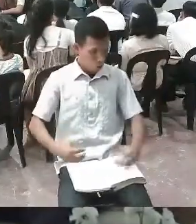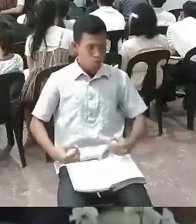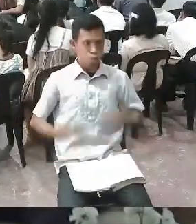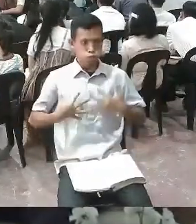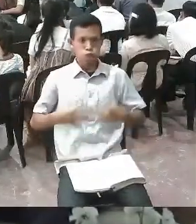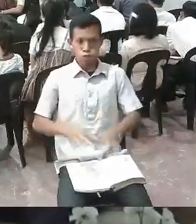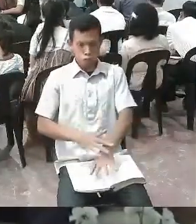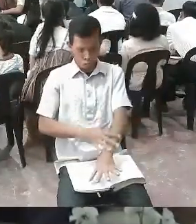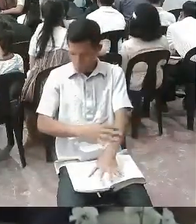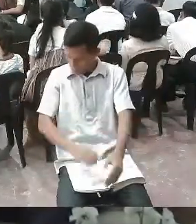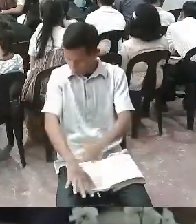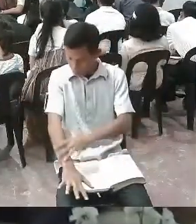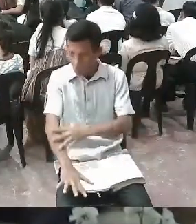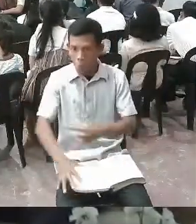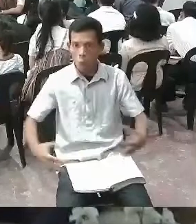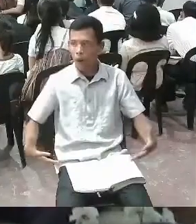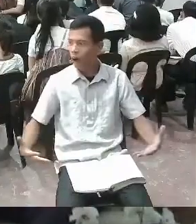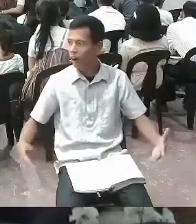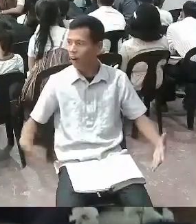We are sanctified.